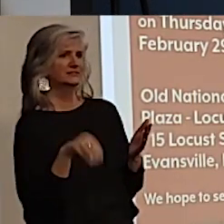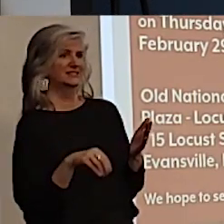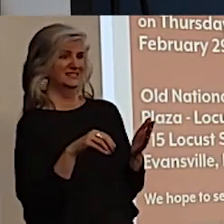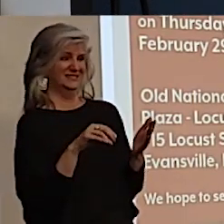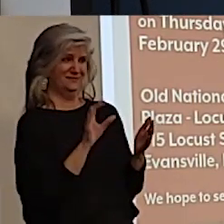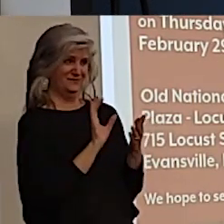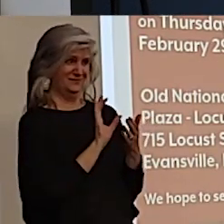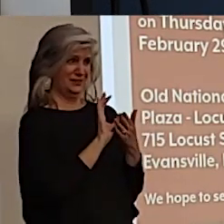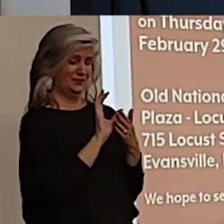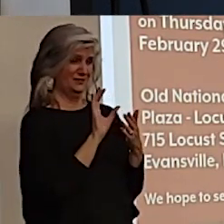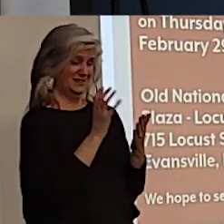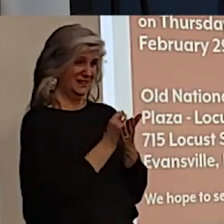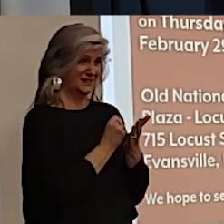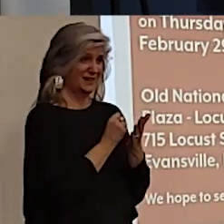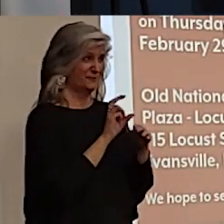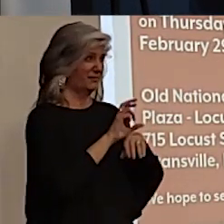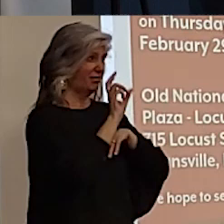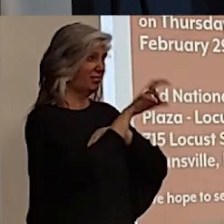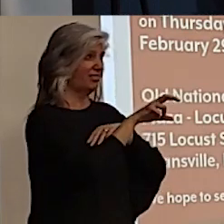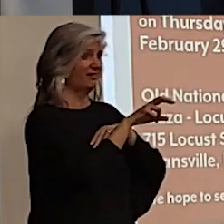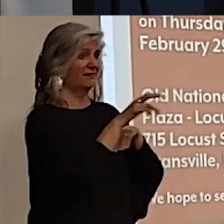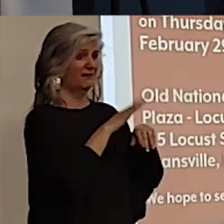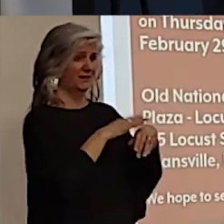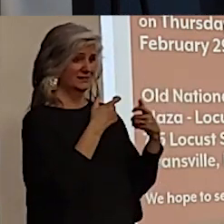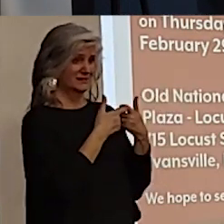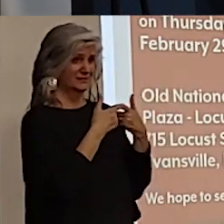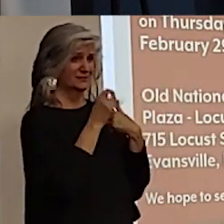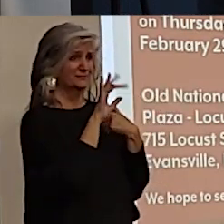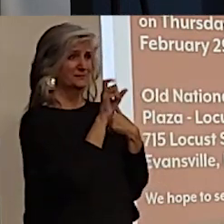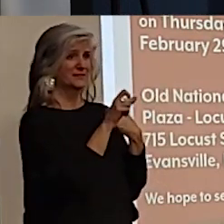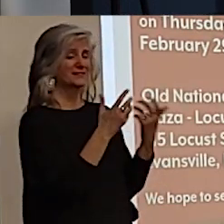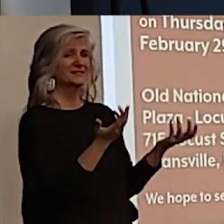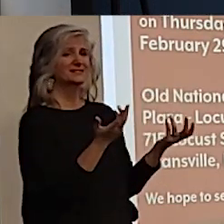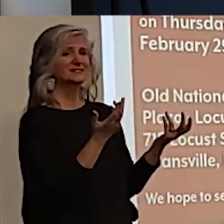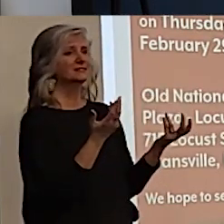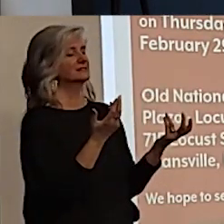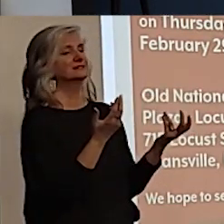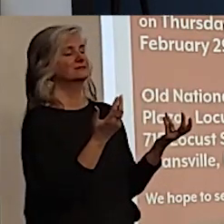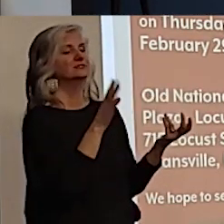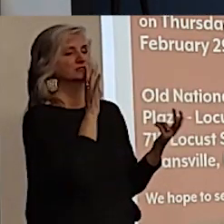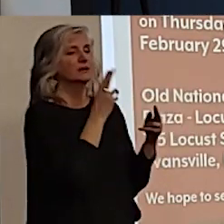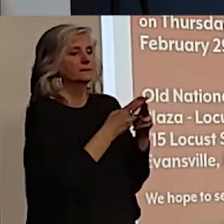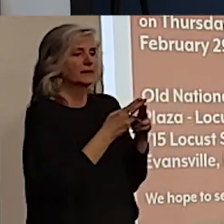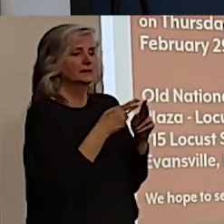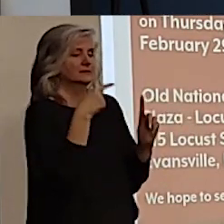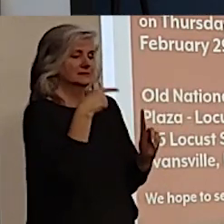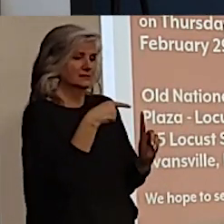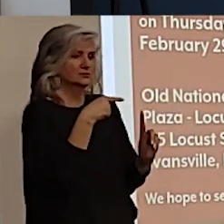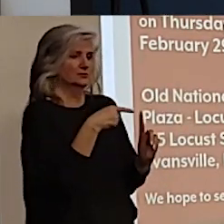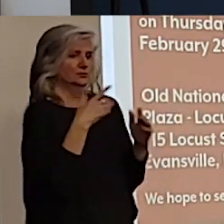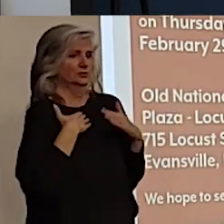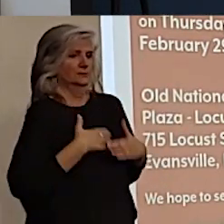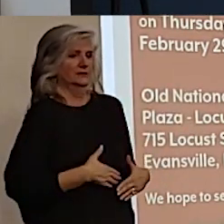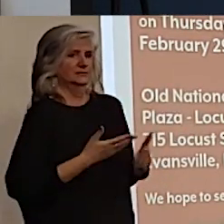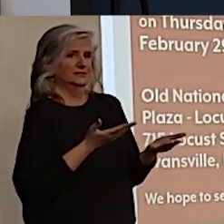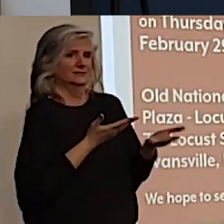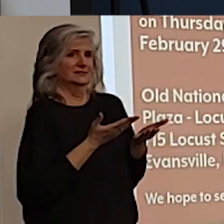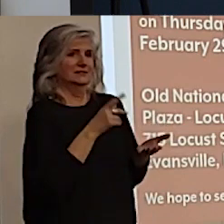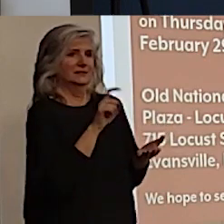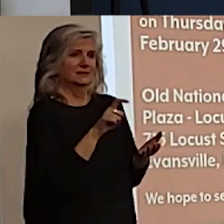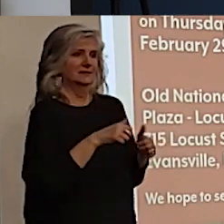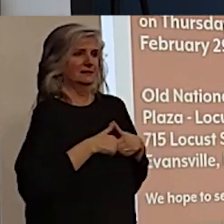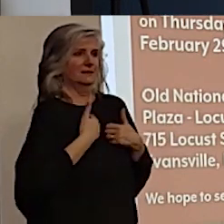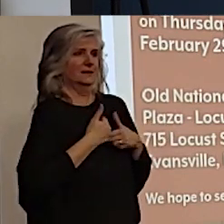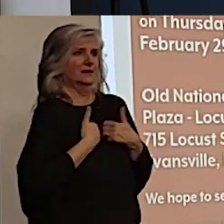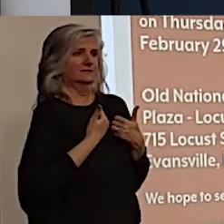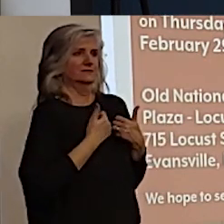income on energy bills, utility bills. We're talking about essential human services necessary for life to